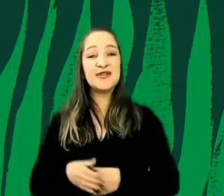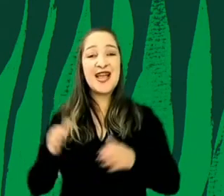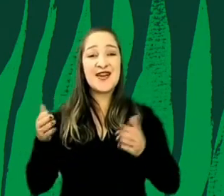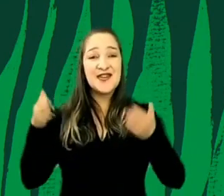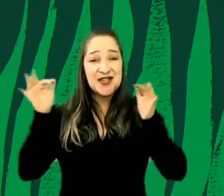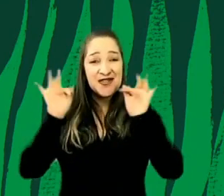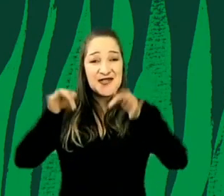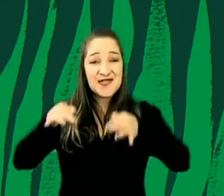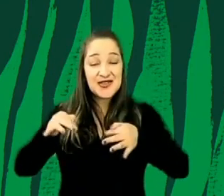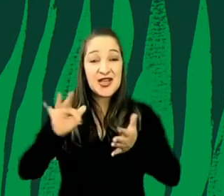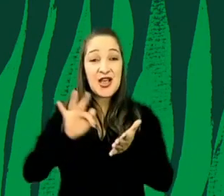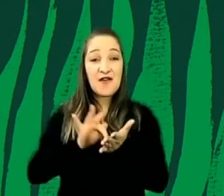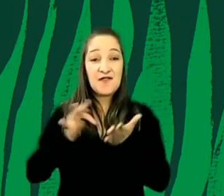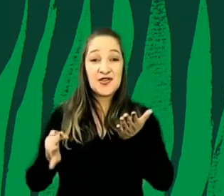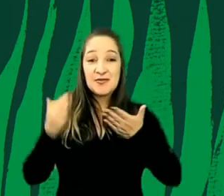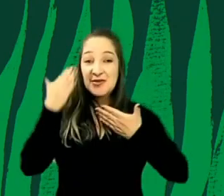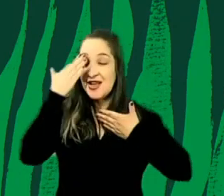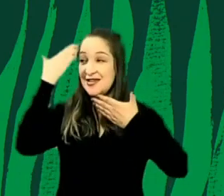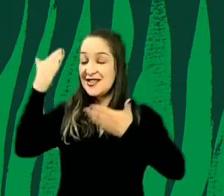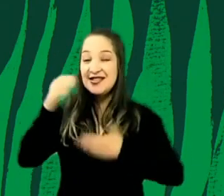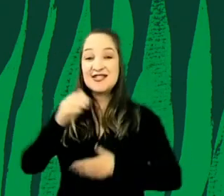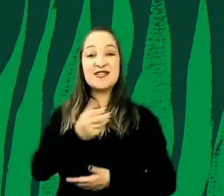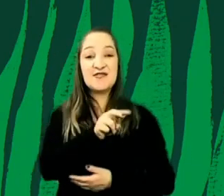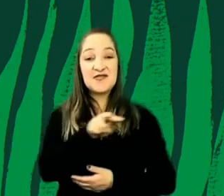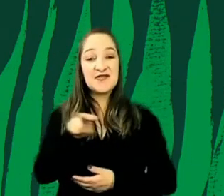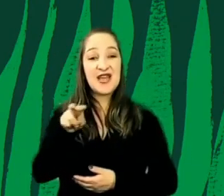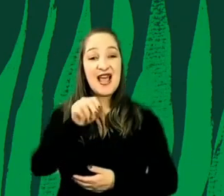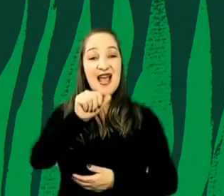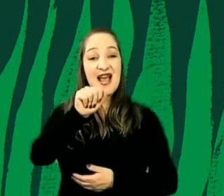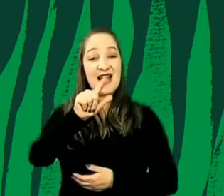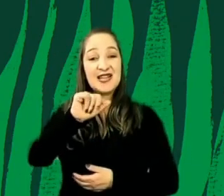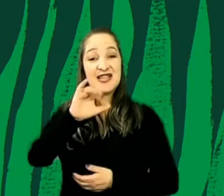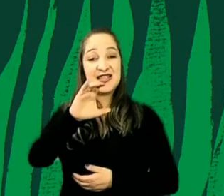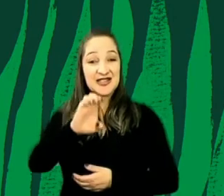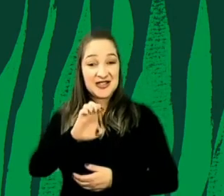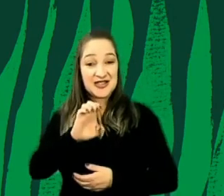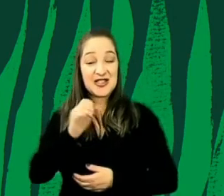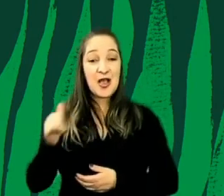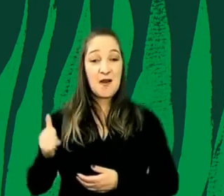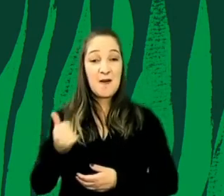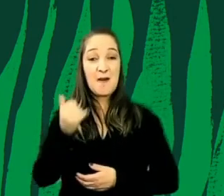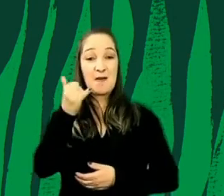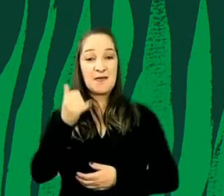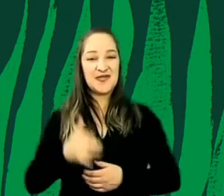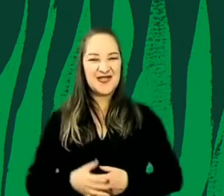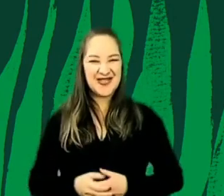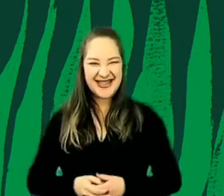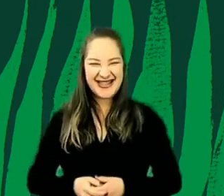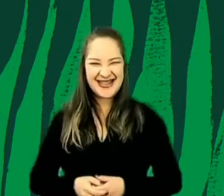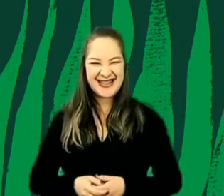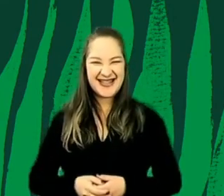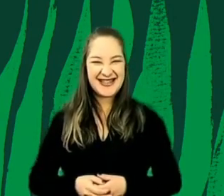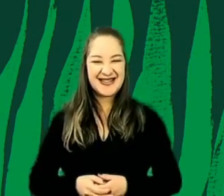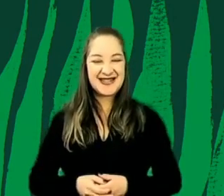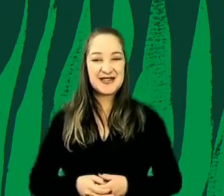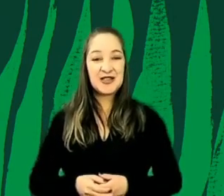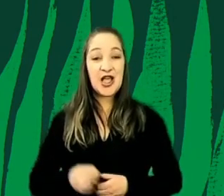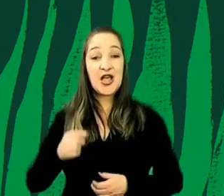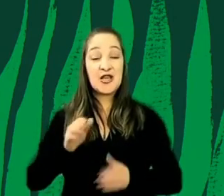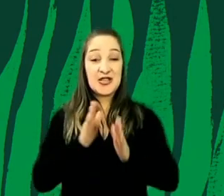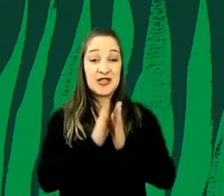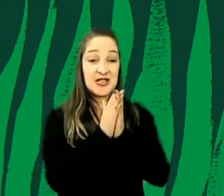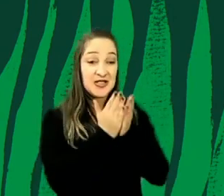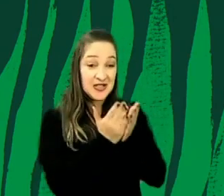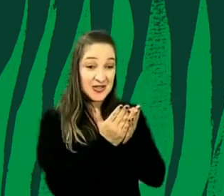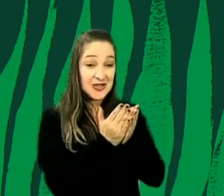Evaristo. I want to thank Flip, Alice Walker. I'm going to take advantage of the final end of the, when I read your